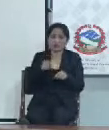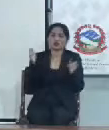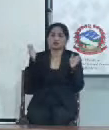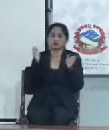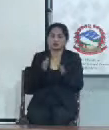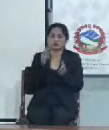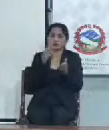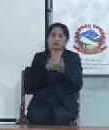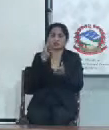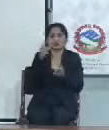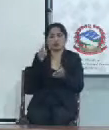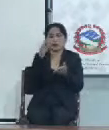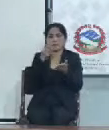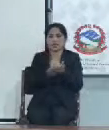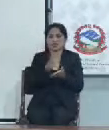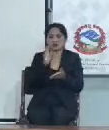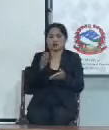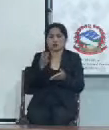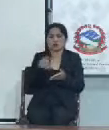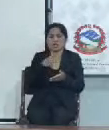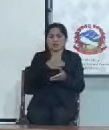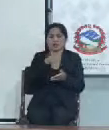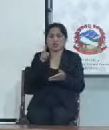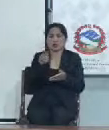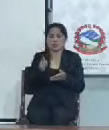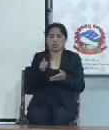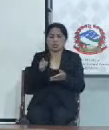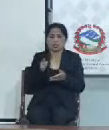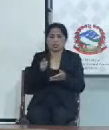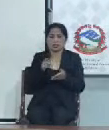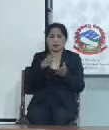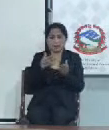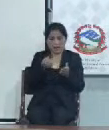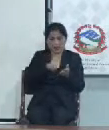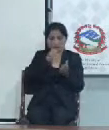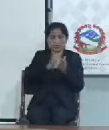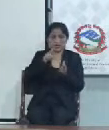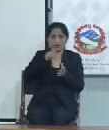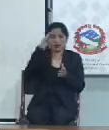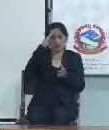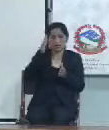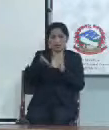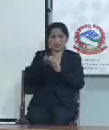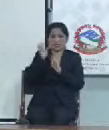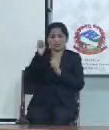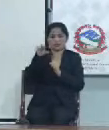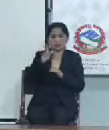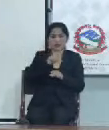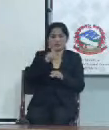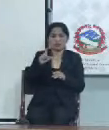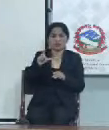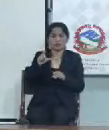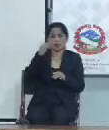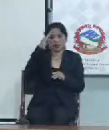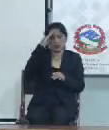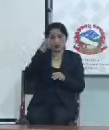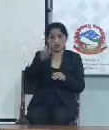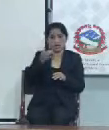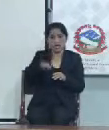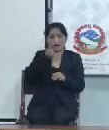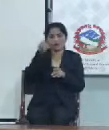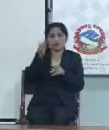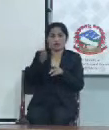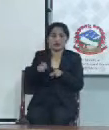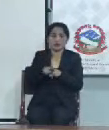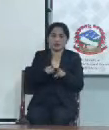One is provided to the Nepal police, and one is purchased by the Nepal police. We do have a satellite phone,